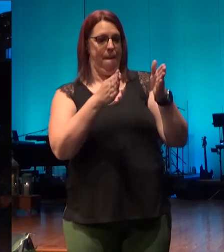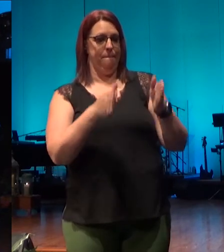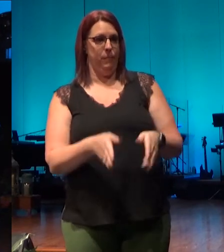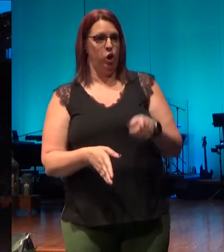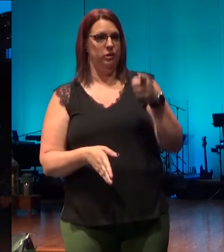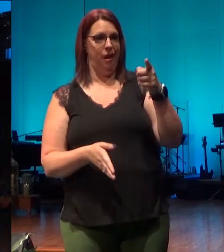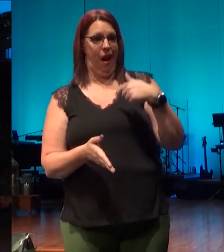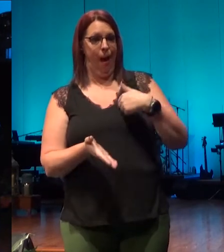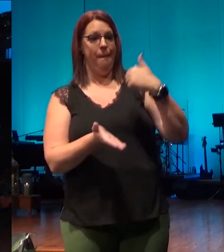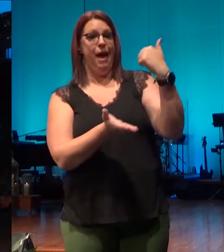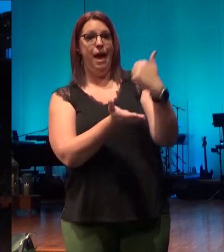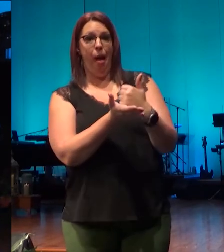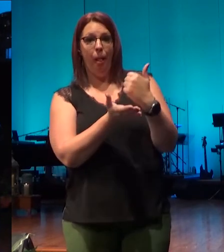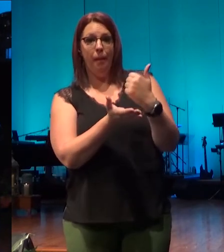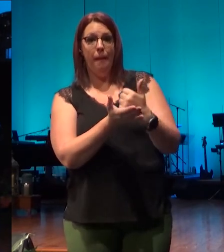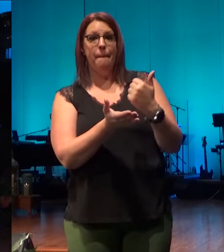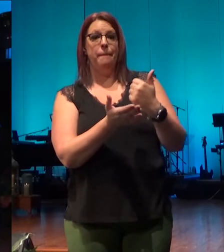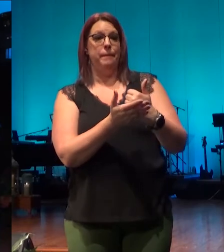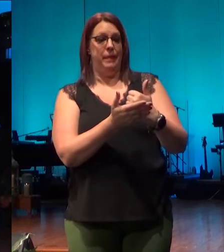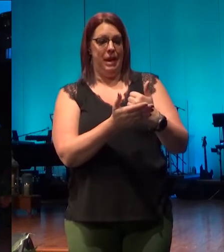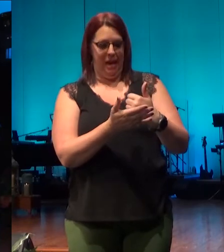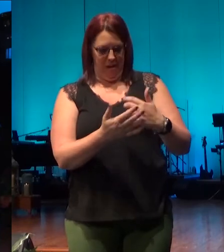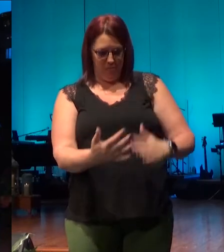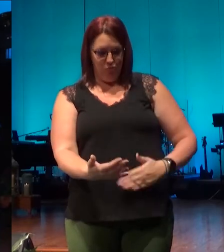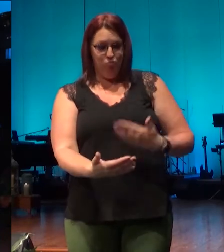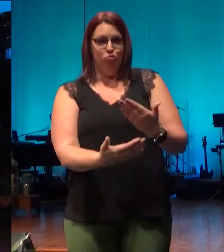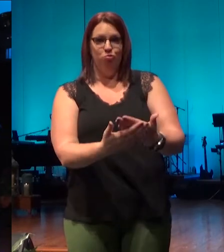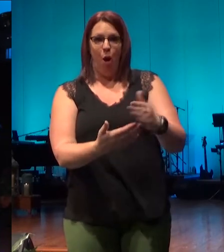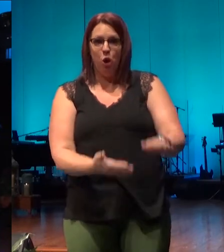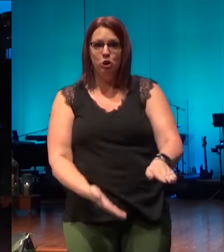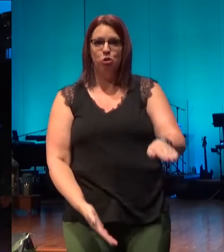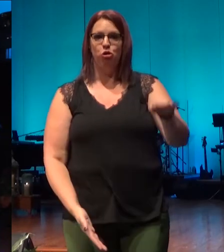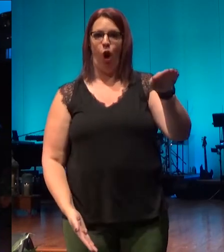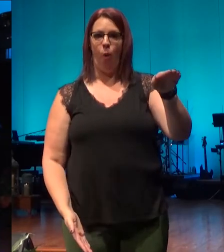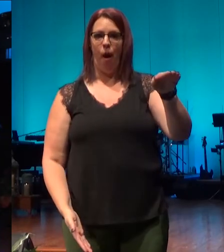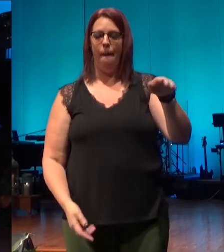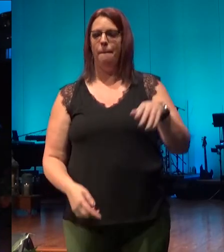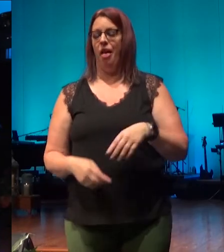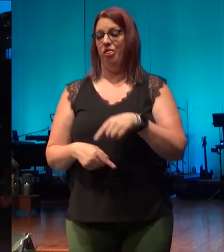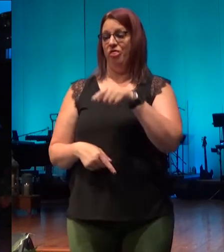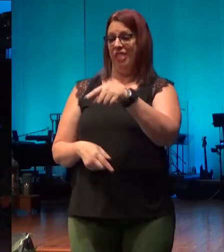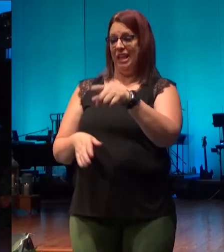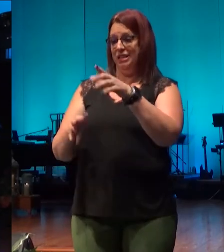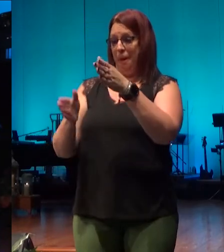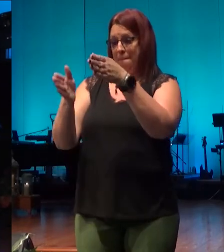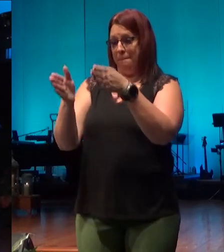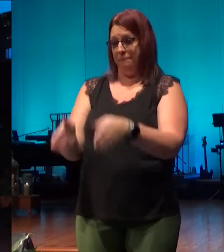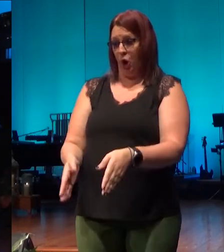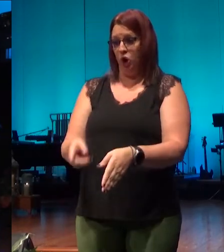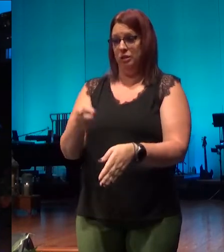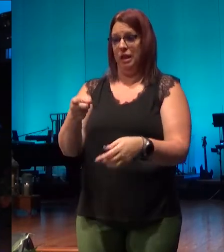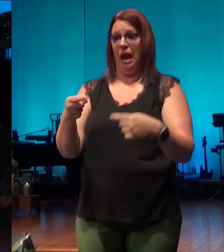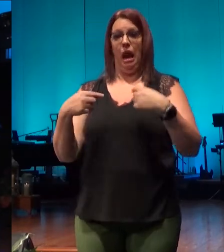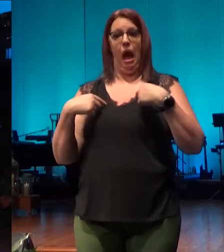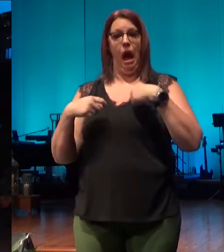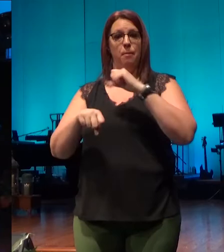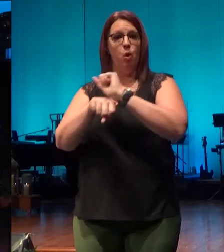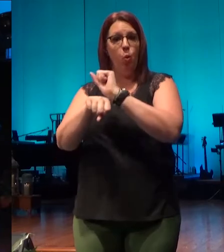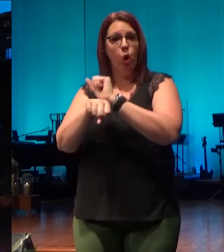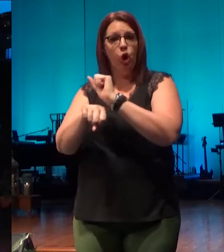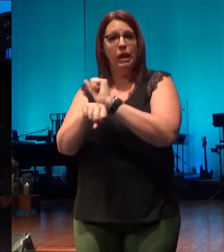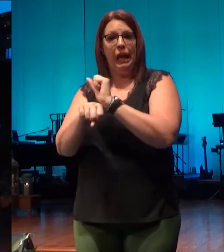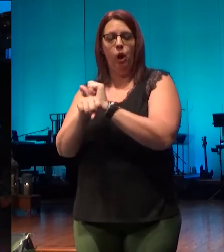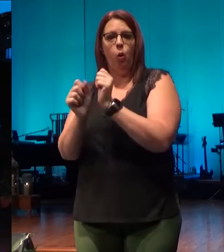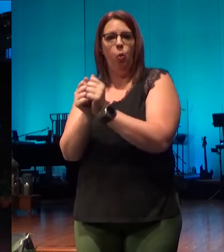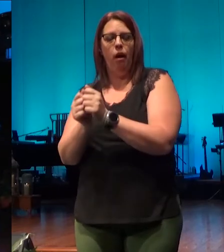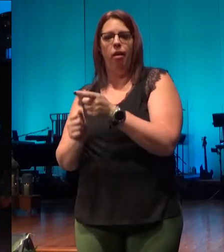I'm helping to bring into the world. This person that I'm guiding on the path. This person that I'm serving in this employment situation. I want